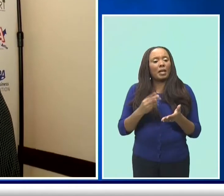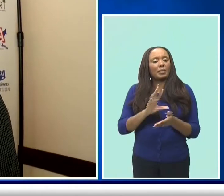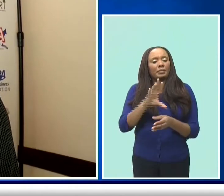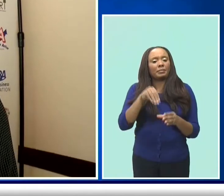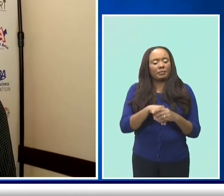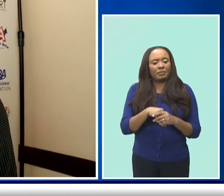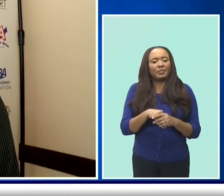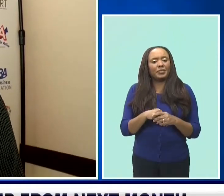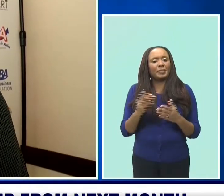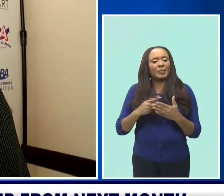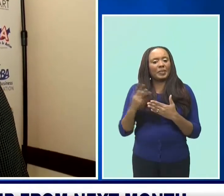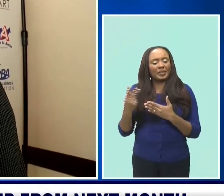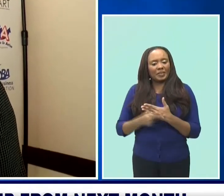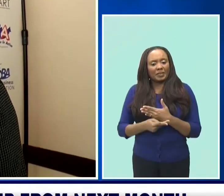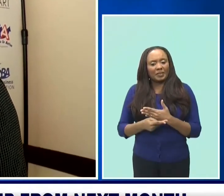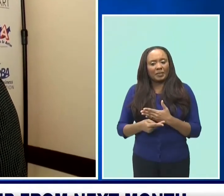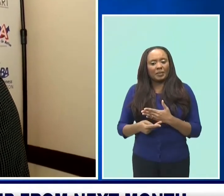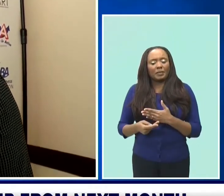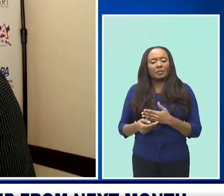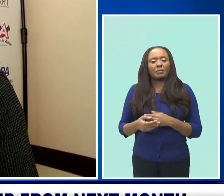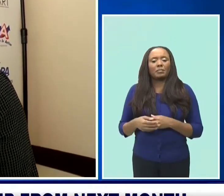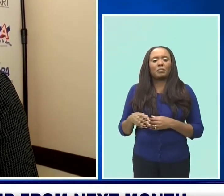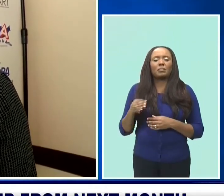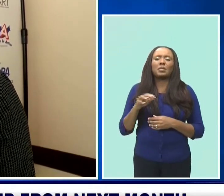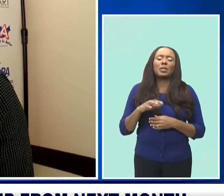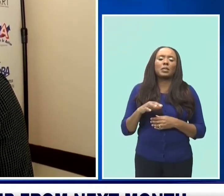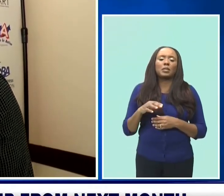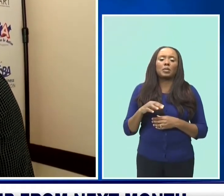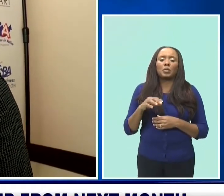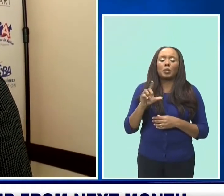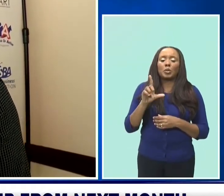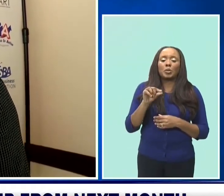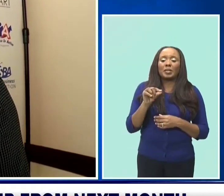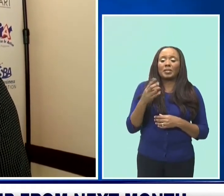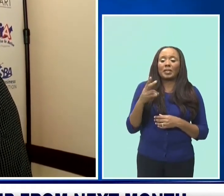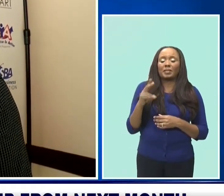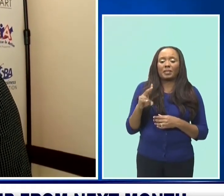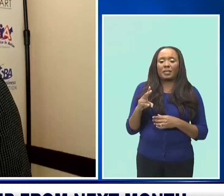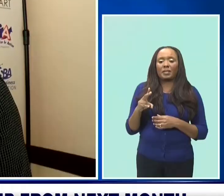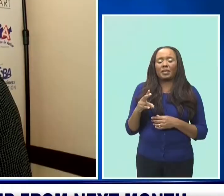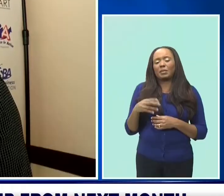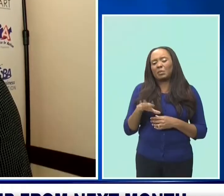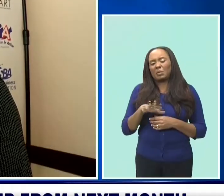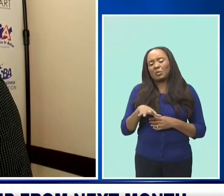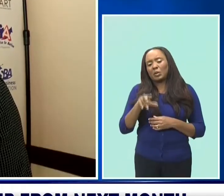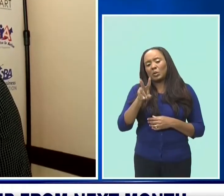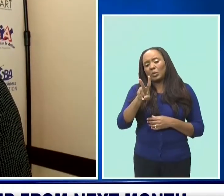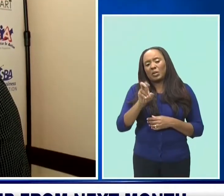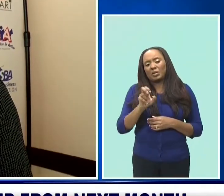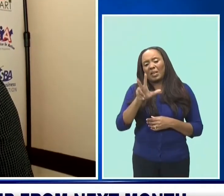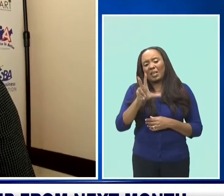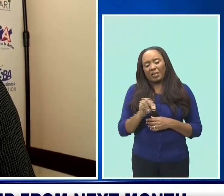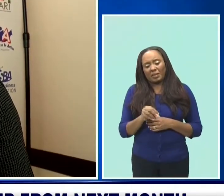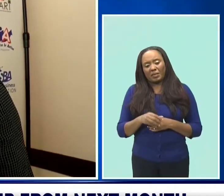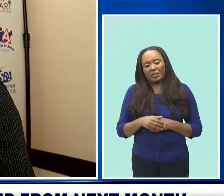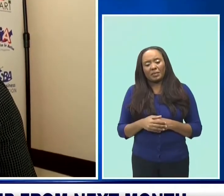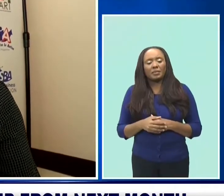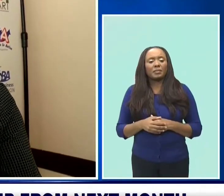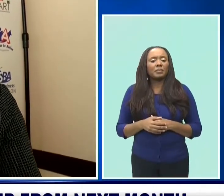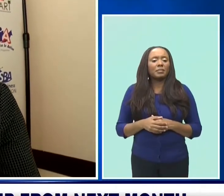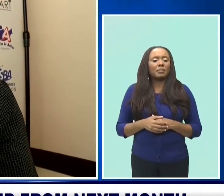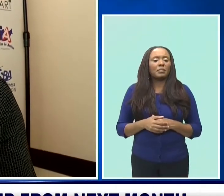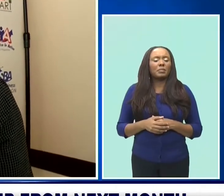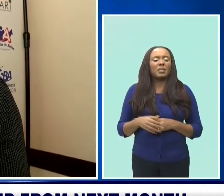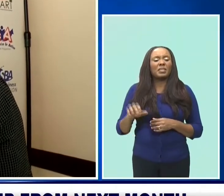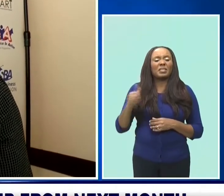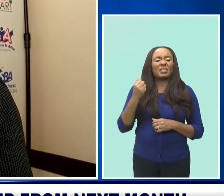the exercise. The year prior to that, we would have had 230. So if you look at the trends based on what we're seeing from 10